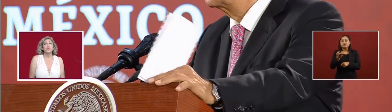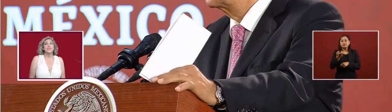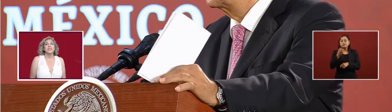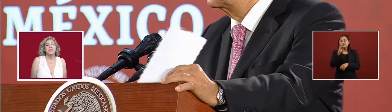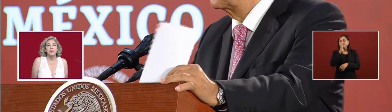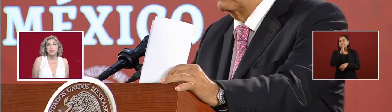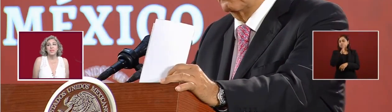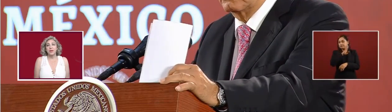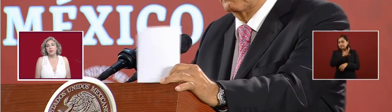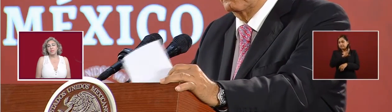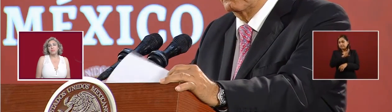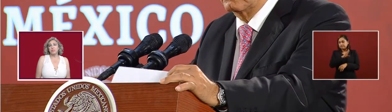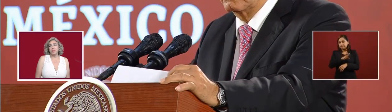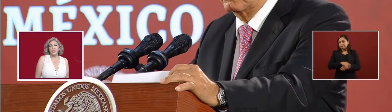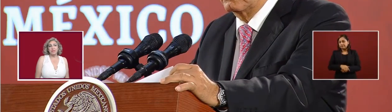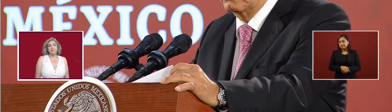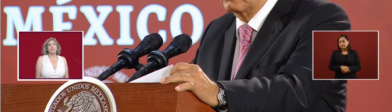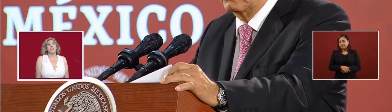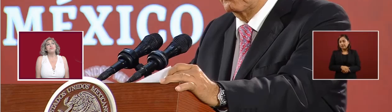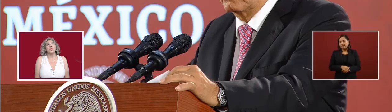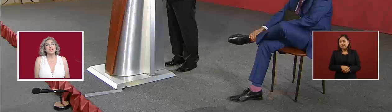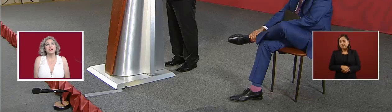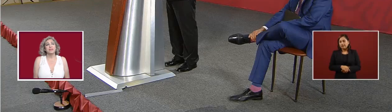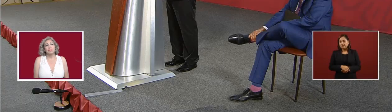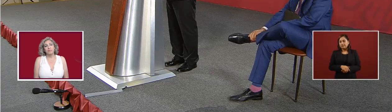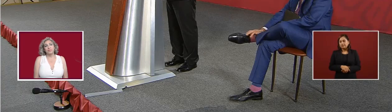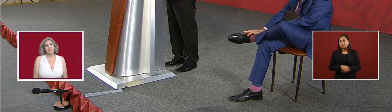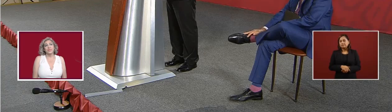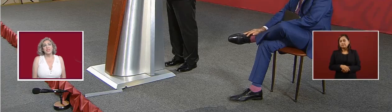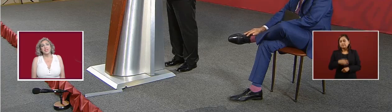within the framework